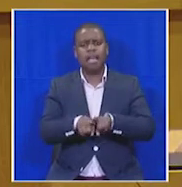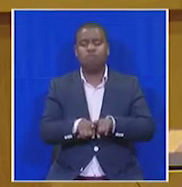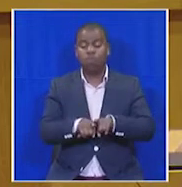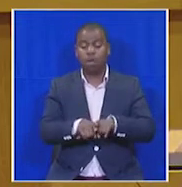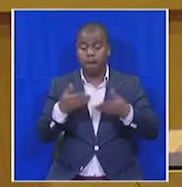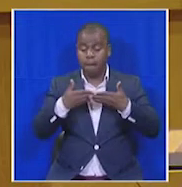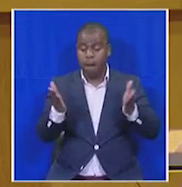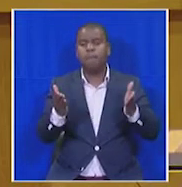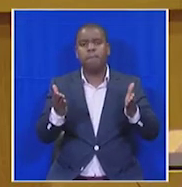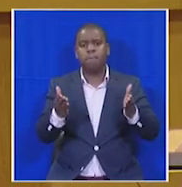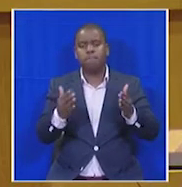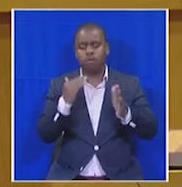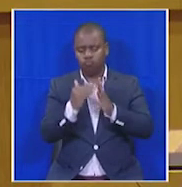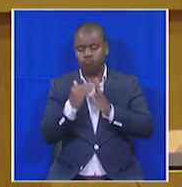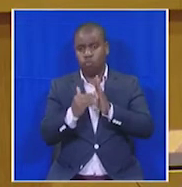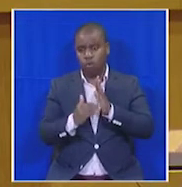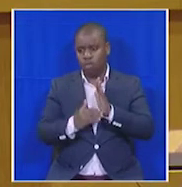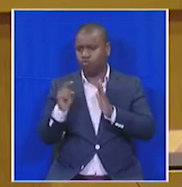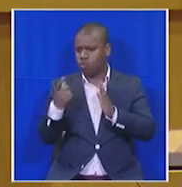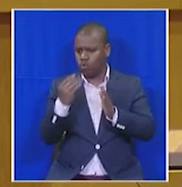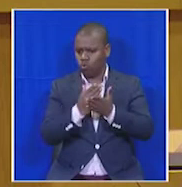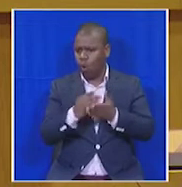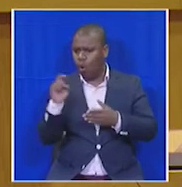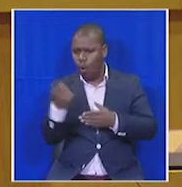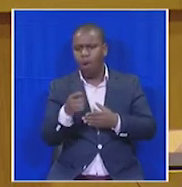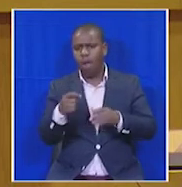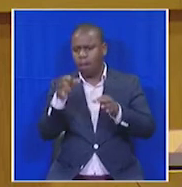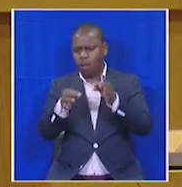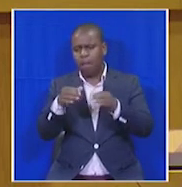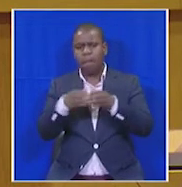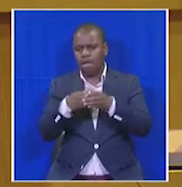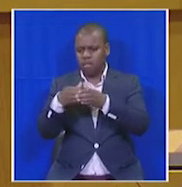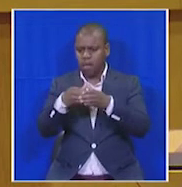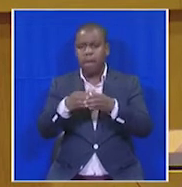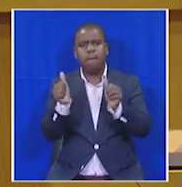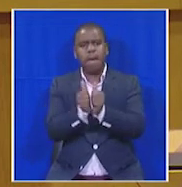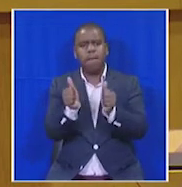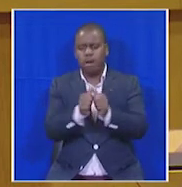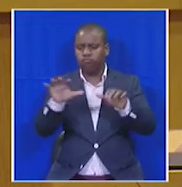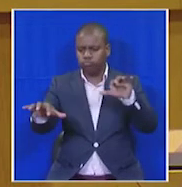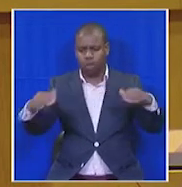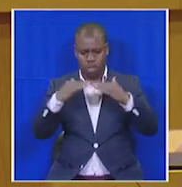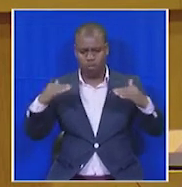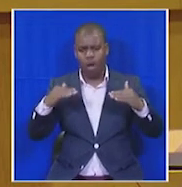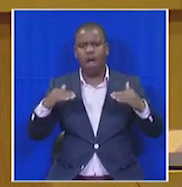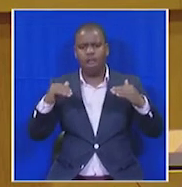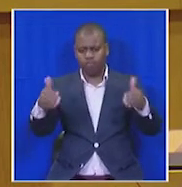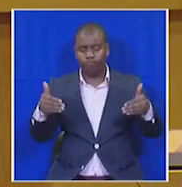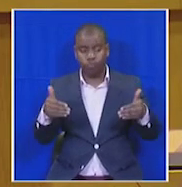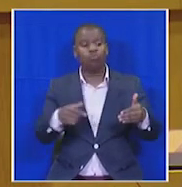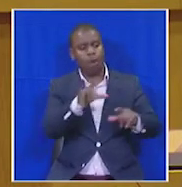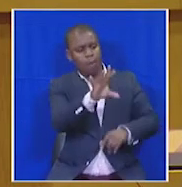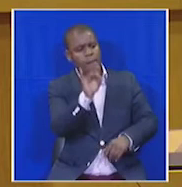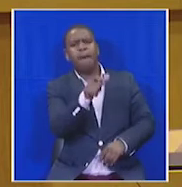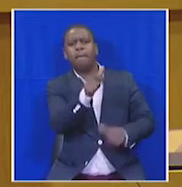regard to ensuring the participation of members of all parties in a manner consistent with democracy. You recognise the Honourable Steen. She put the question